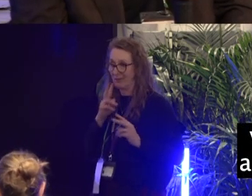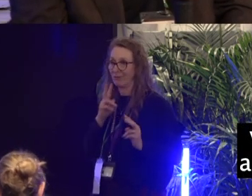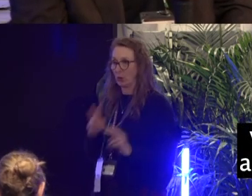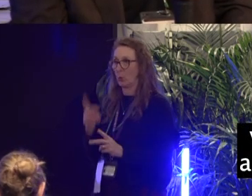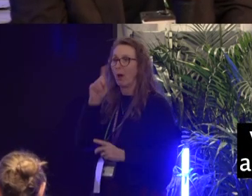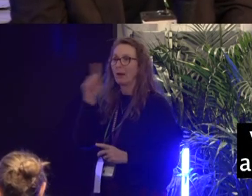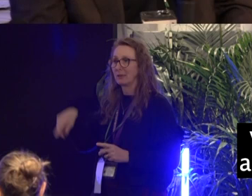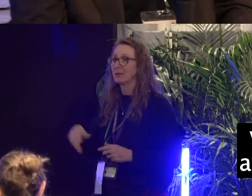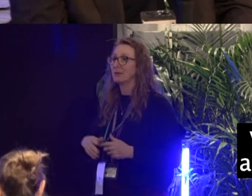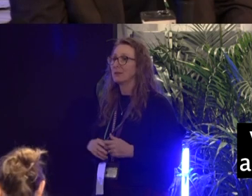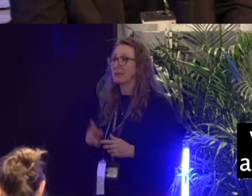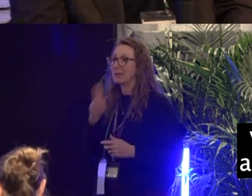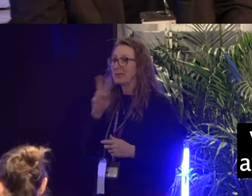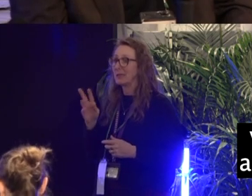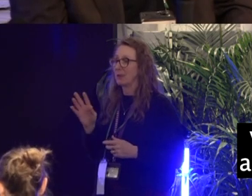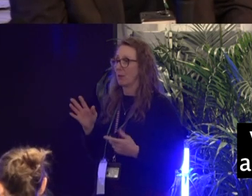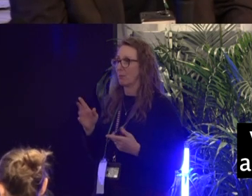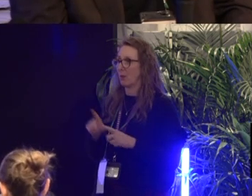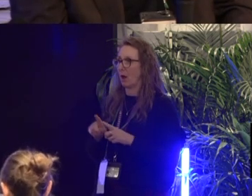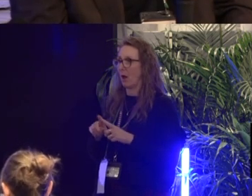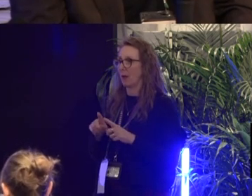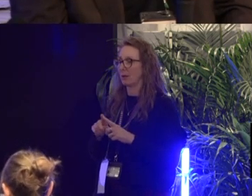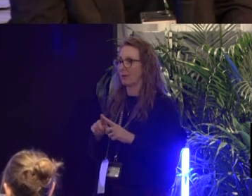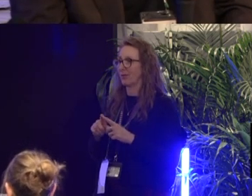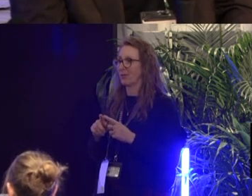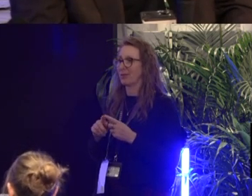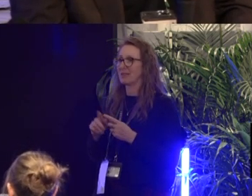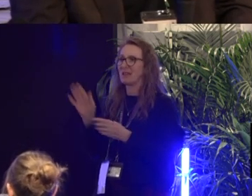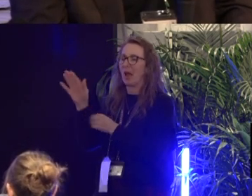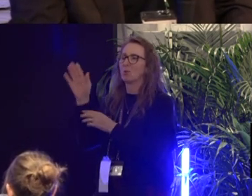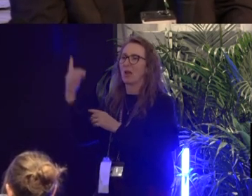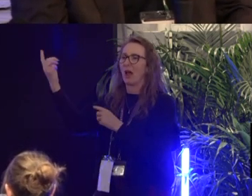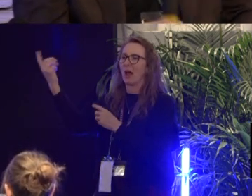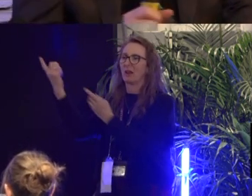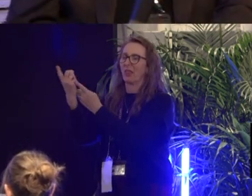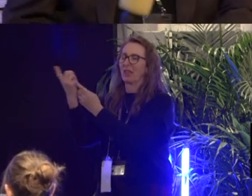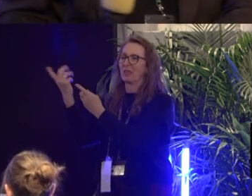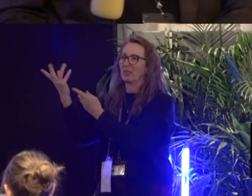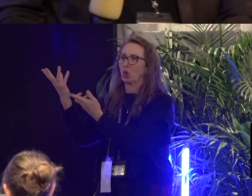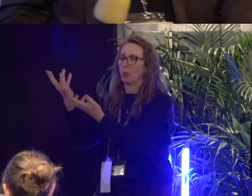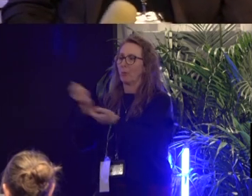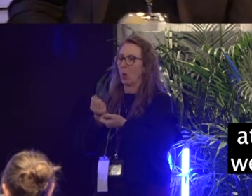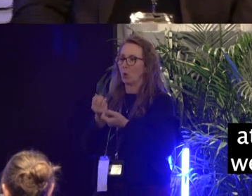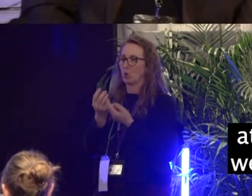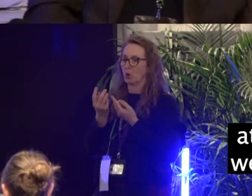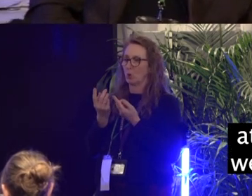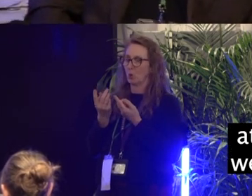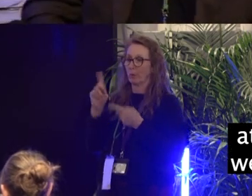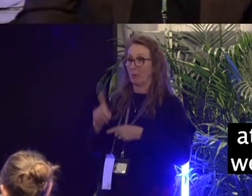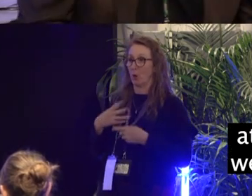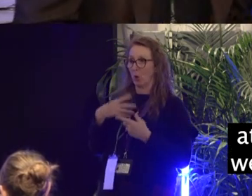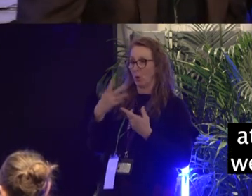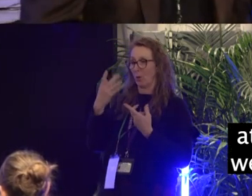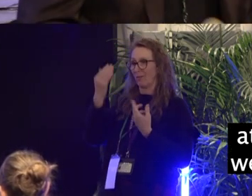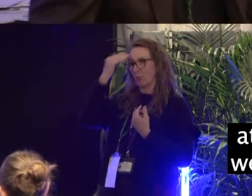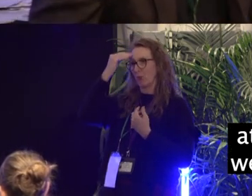ideas, and he sees them almost as this otherworldly thing that don't belong to the people whose brain generates them at the time, but they're just this,